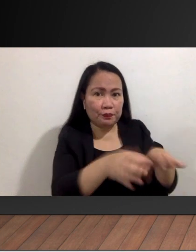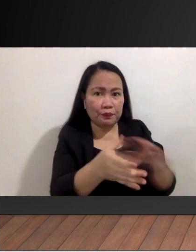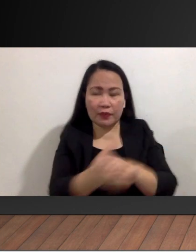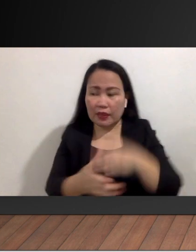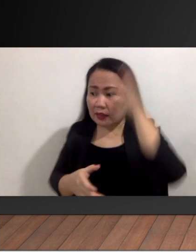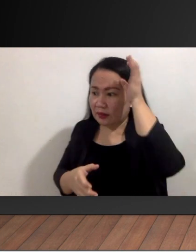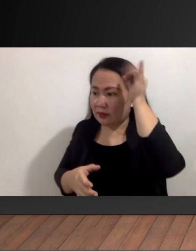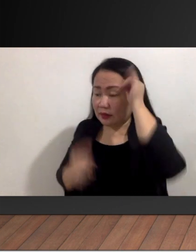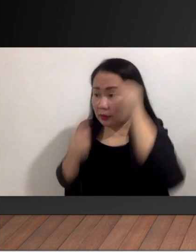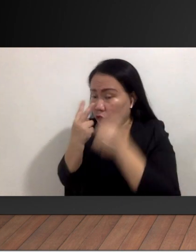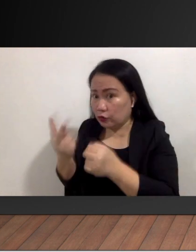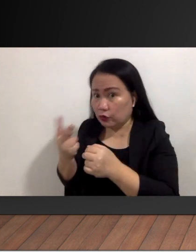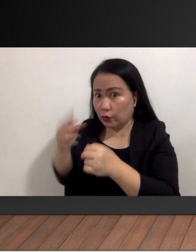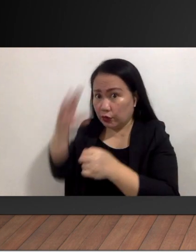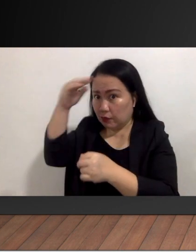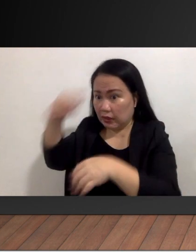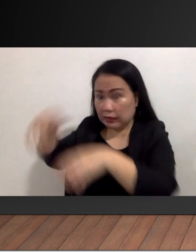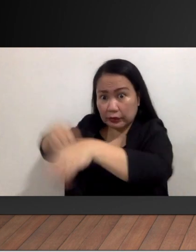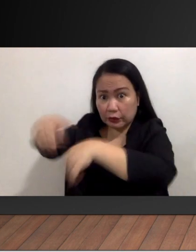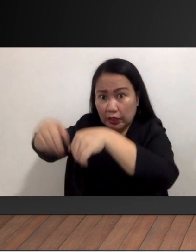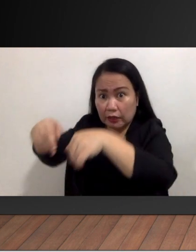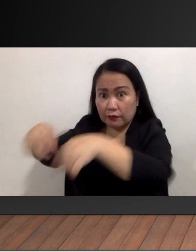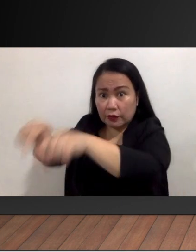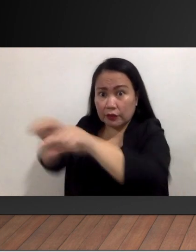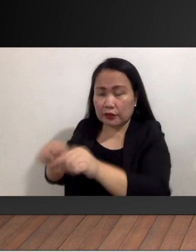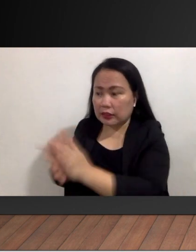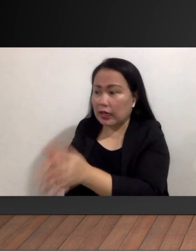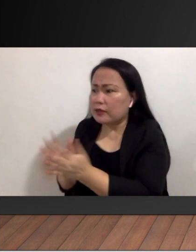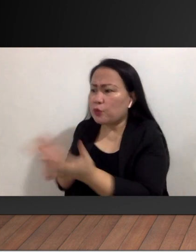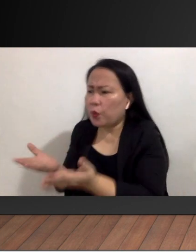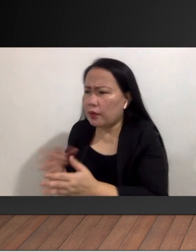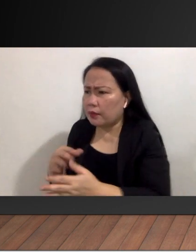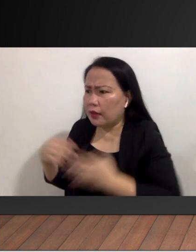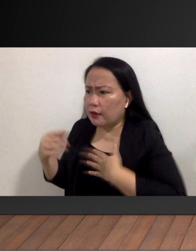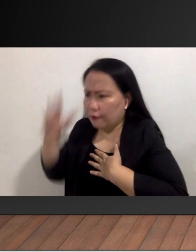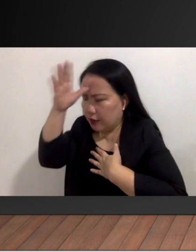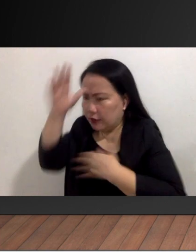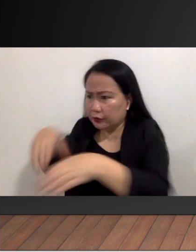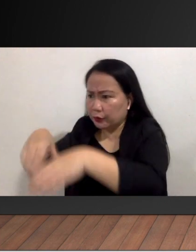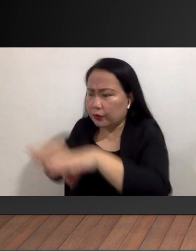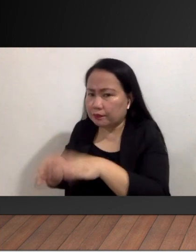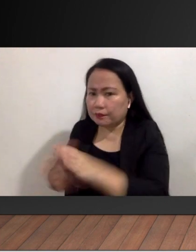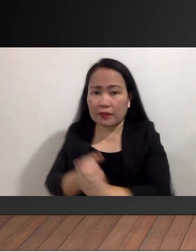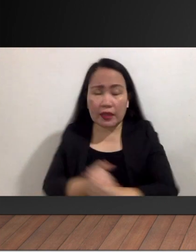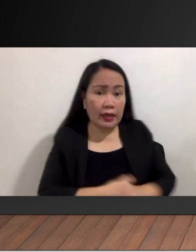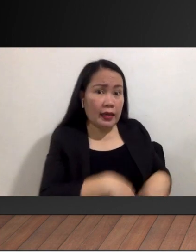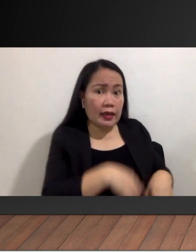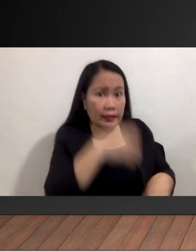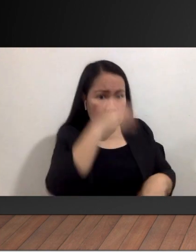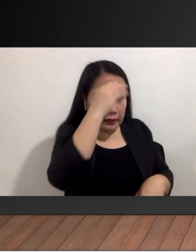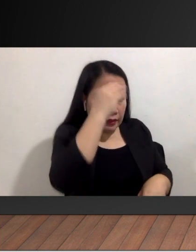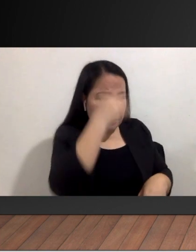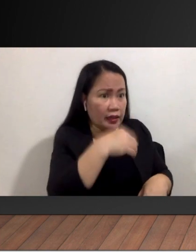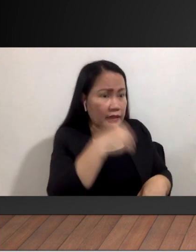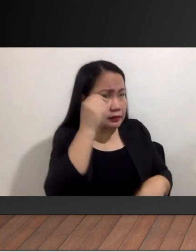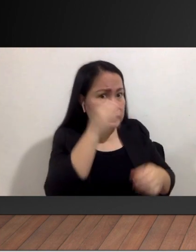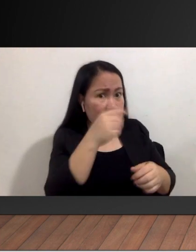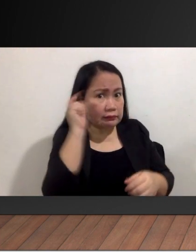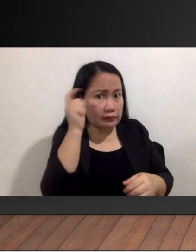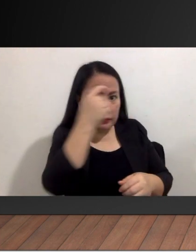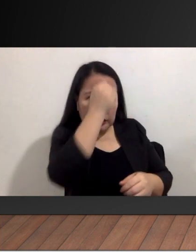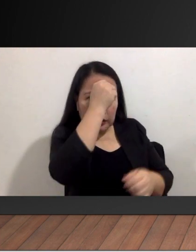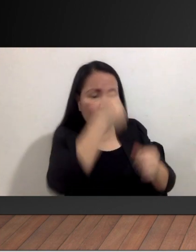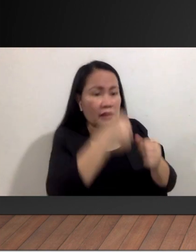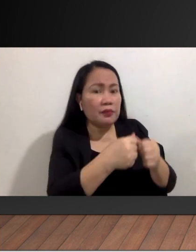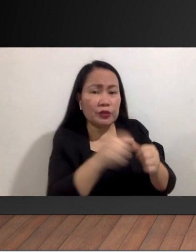Ibarra saw the grave digger and asked where the tomb was. The grave digger immediately remembered